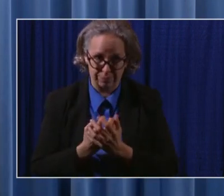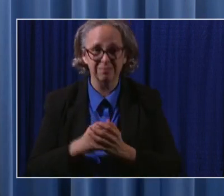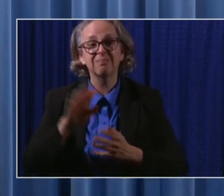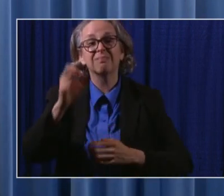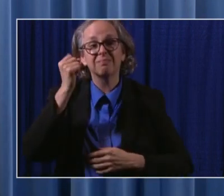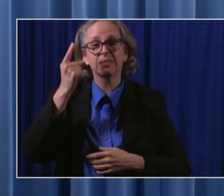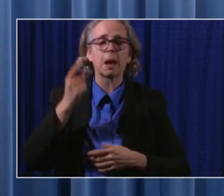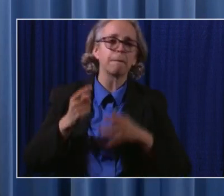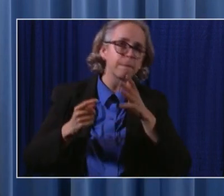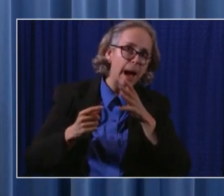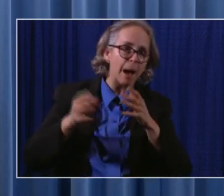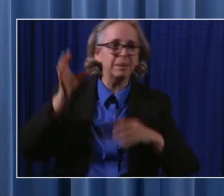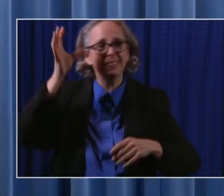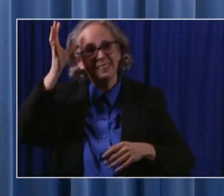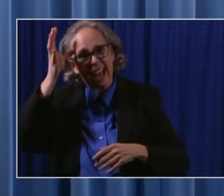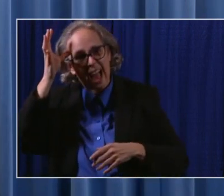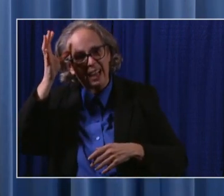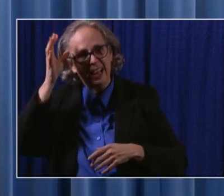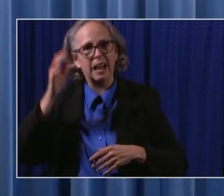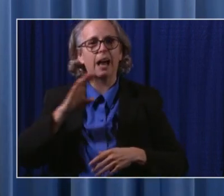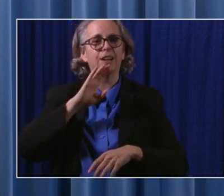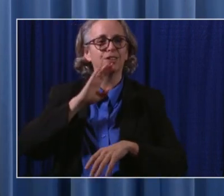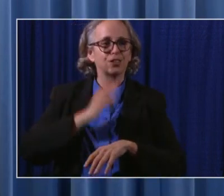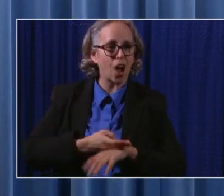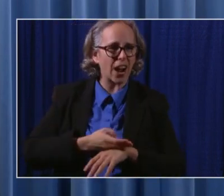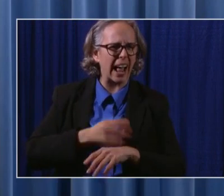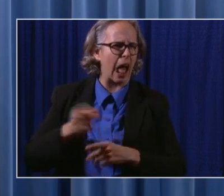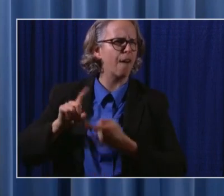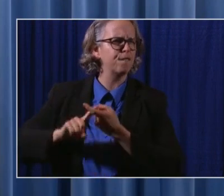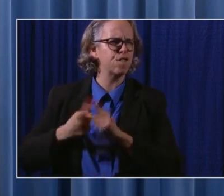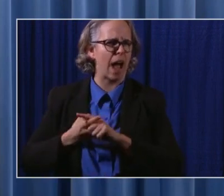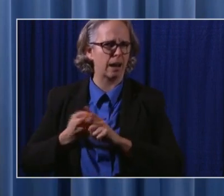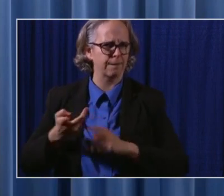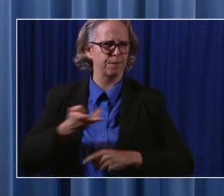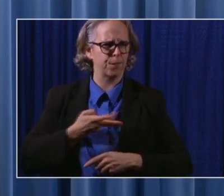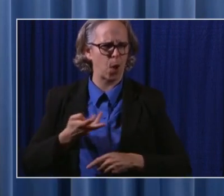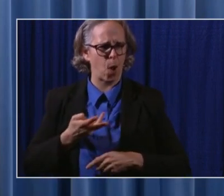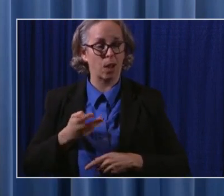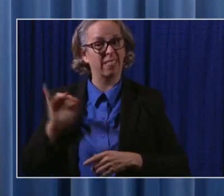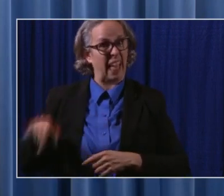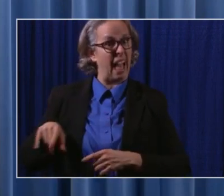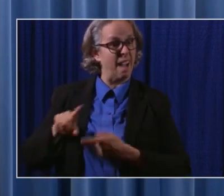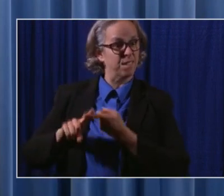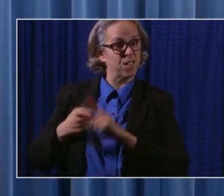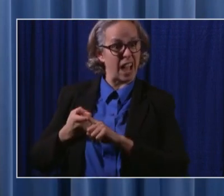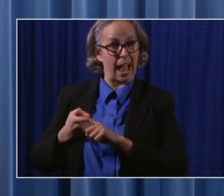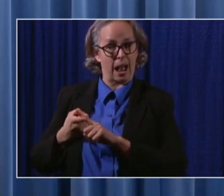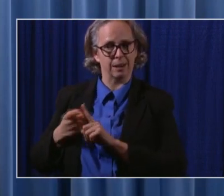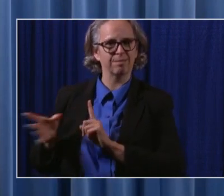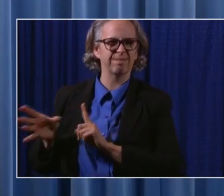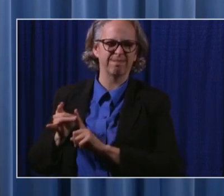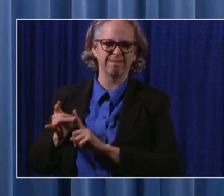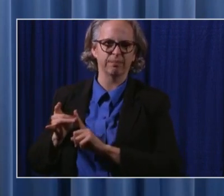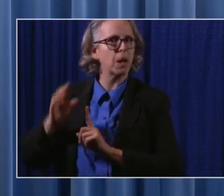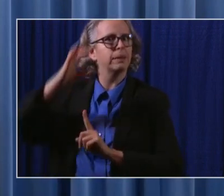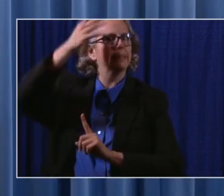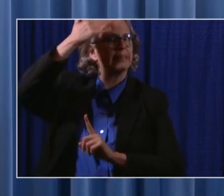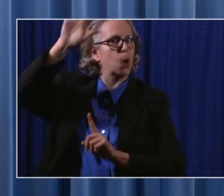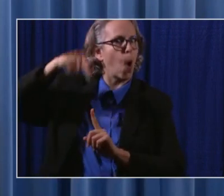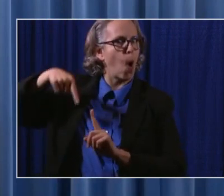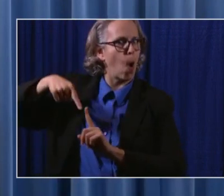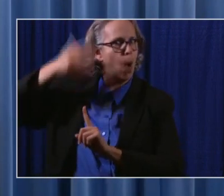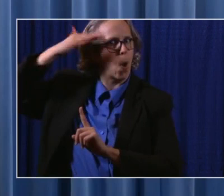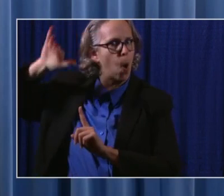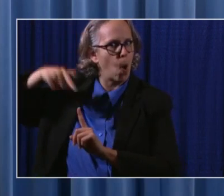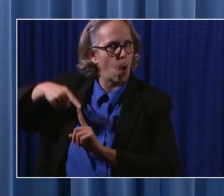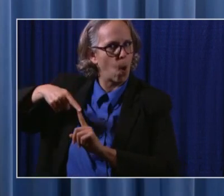family friend. The family friend had the virus, but certainly did not know it. The family friend ended up infecting